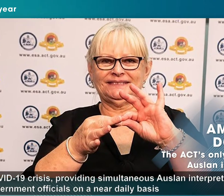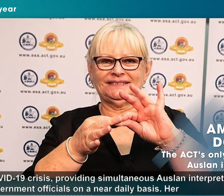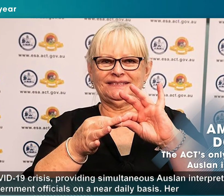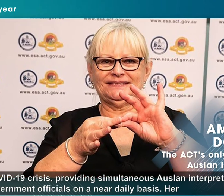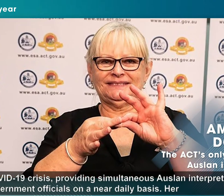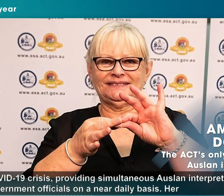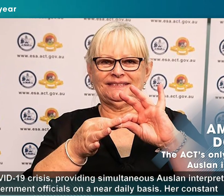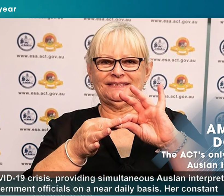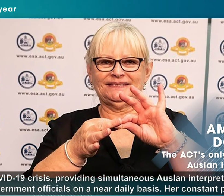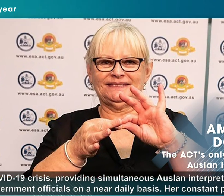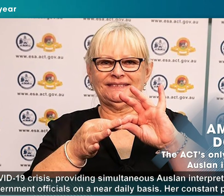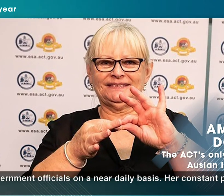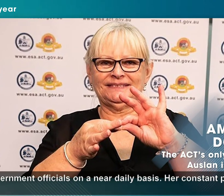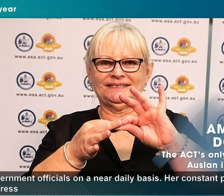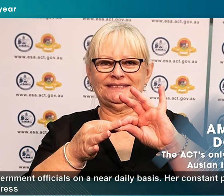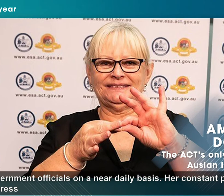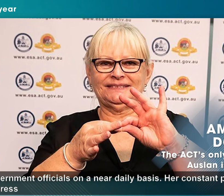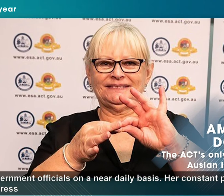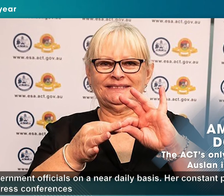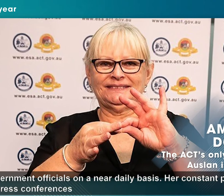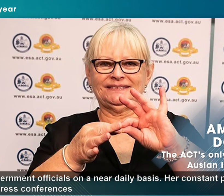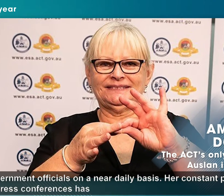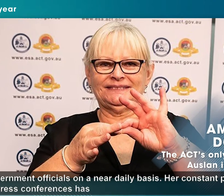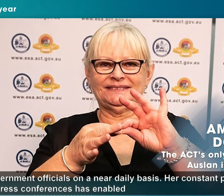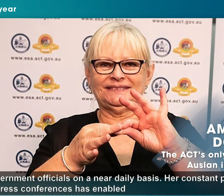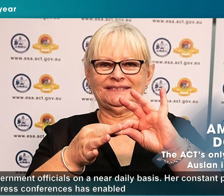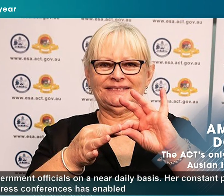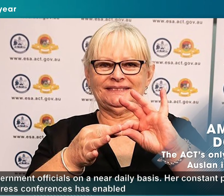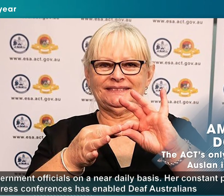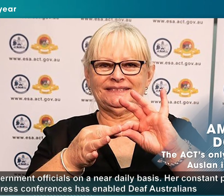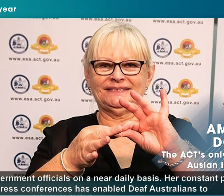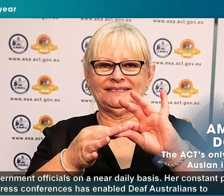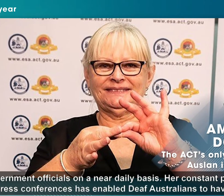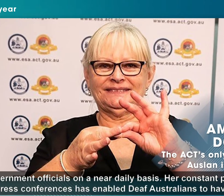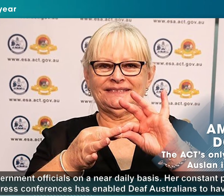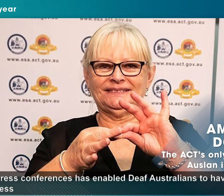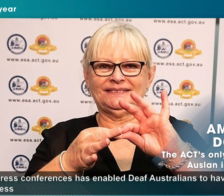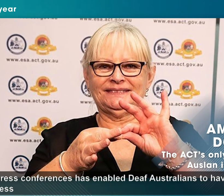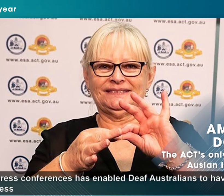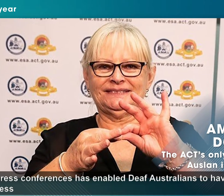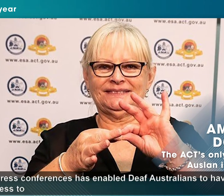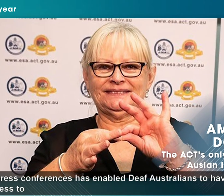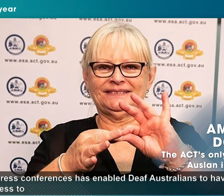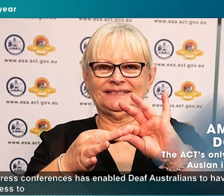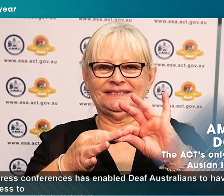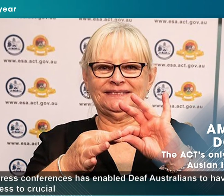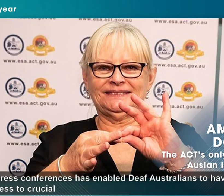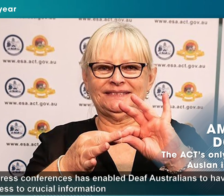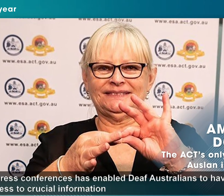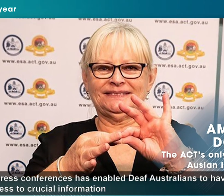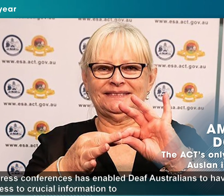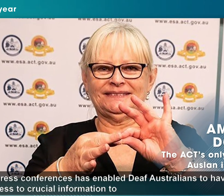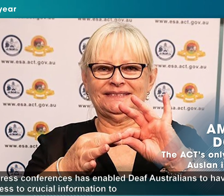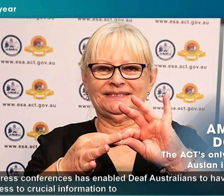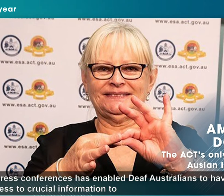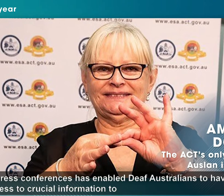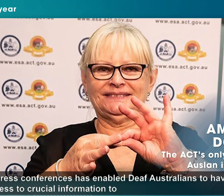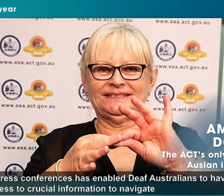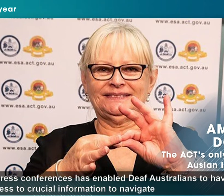press conferences has enabled deaf Australians to have access to crucial information to navigate these significant